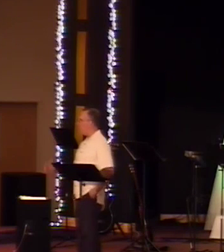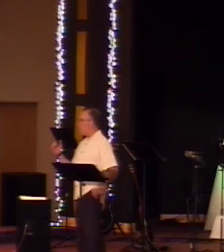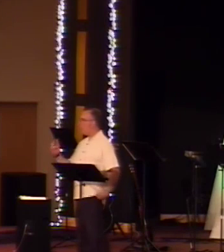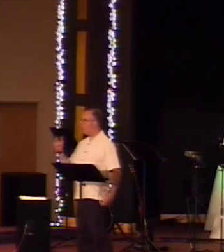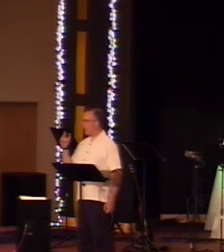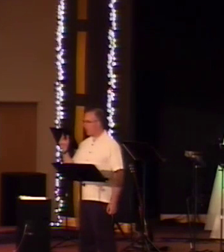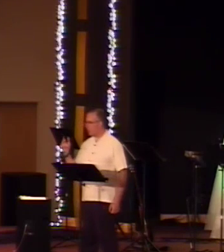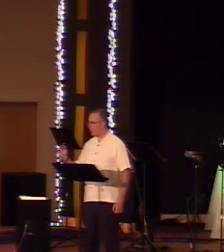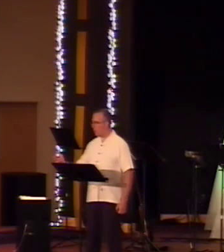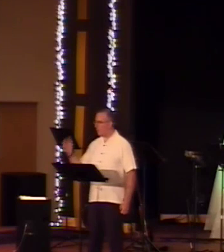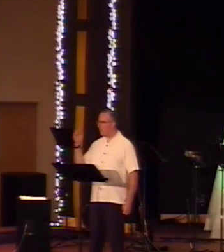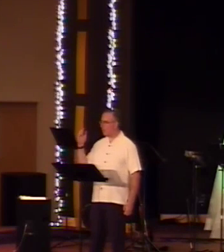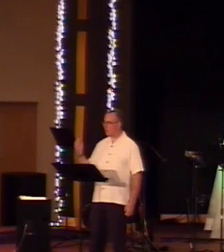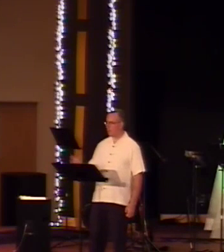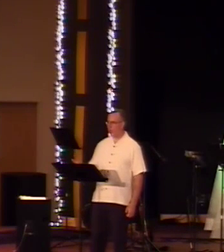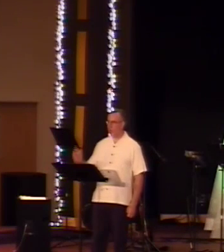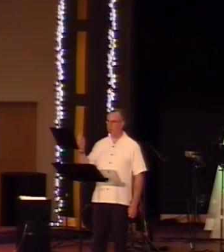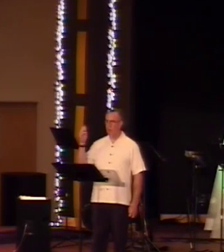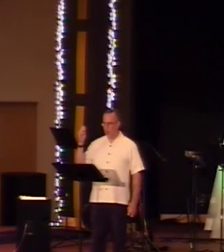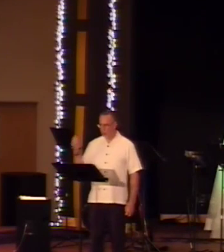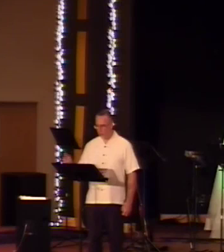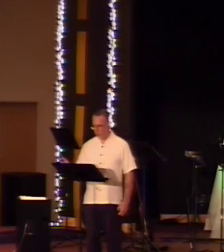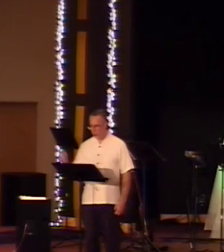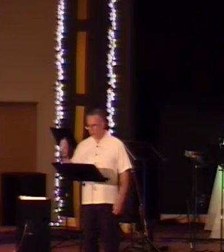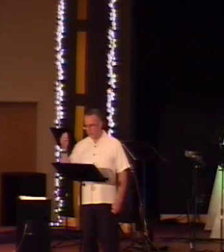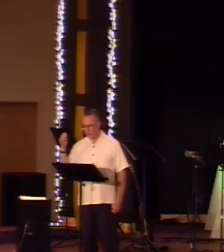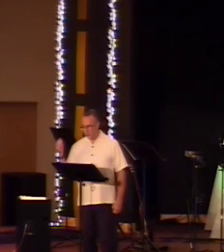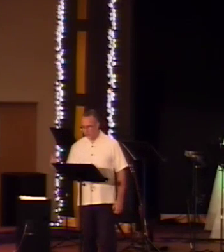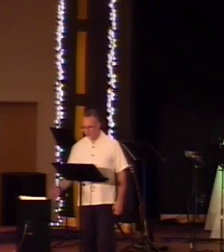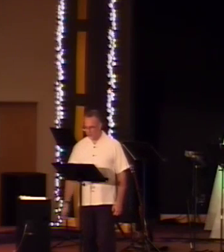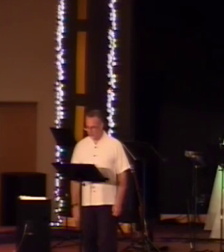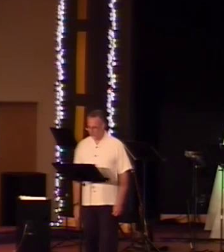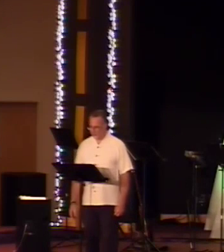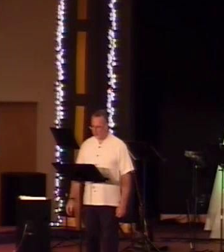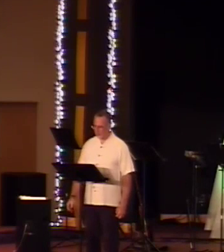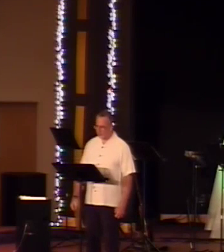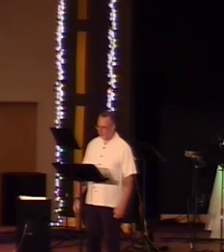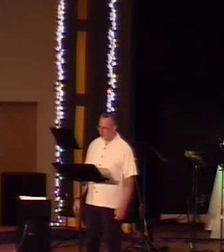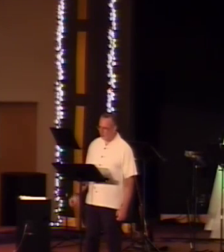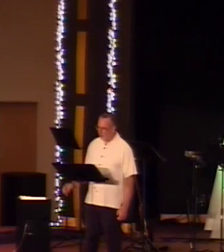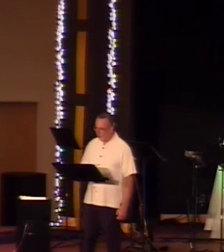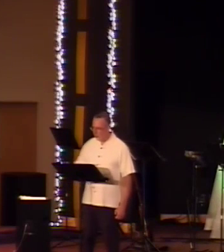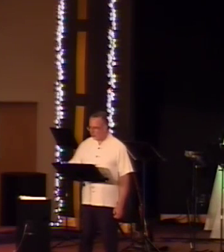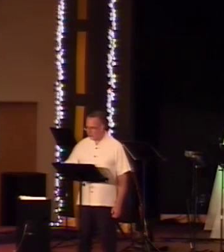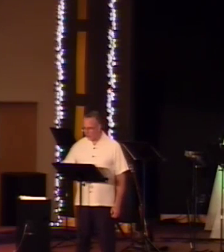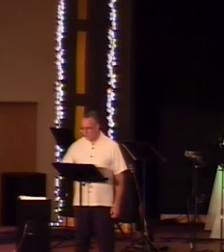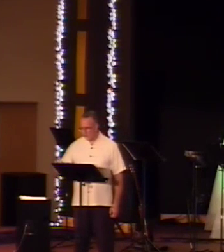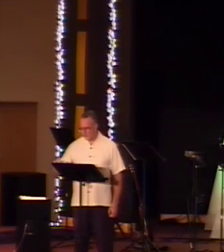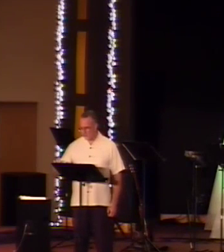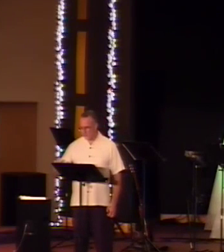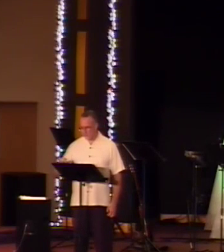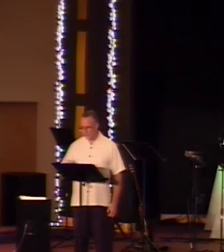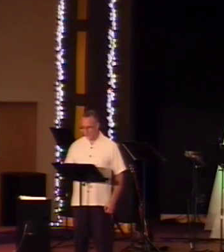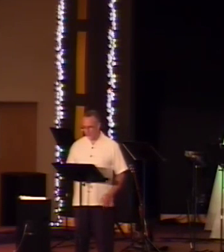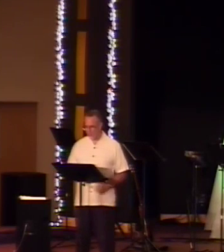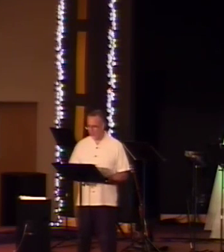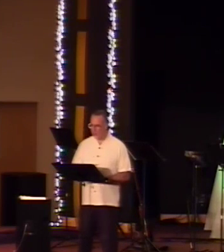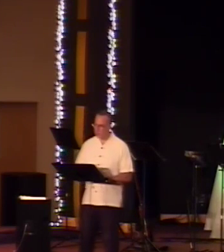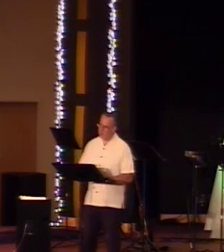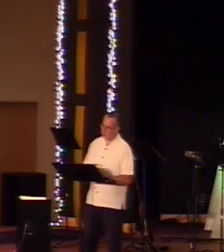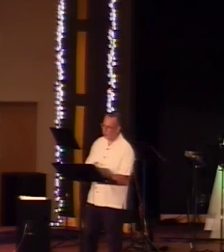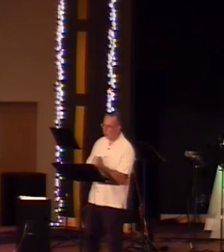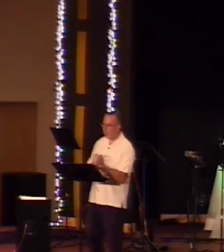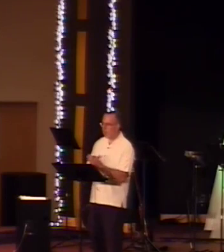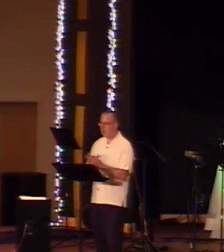It's all about equipping the saints for works of service. What is our mission?